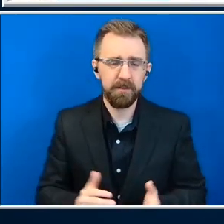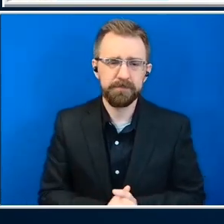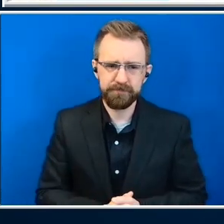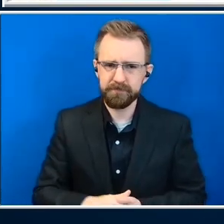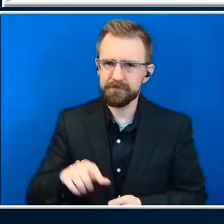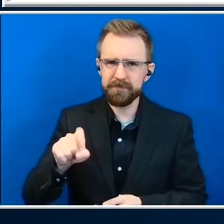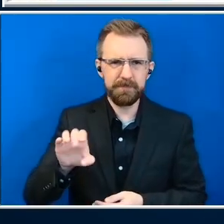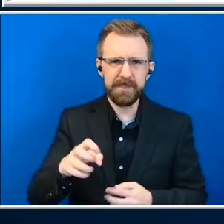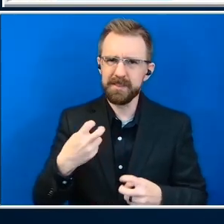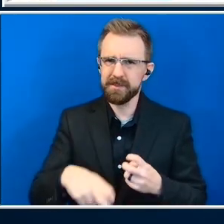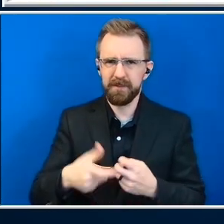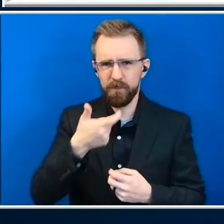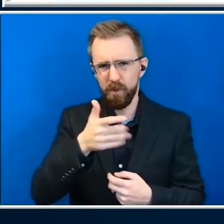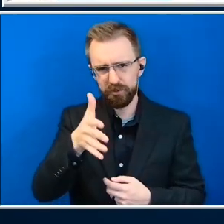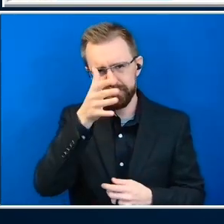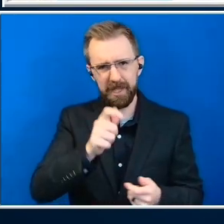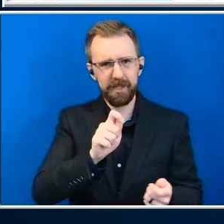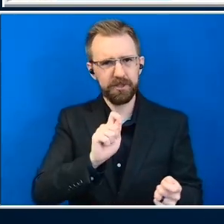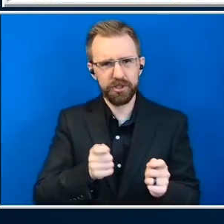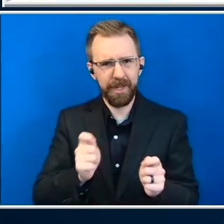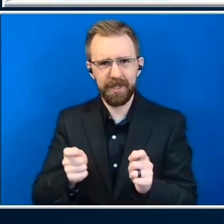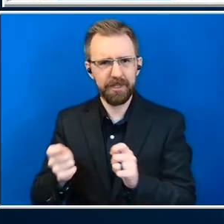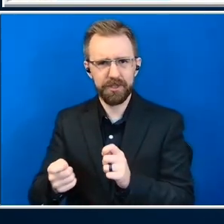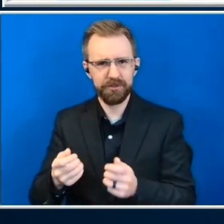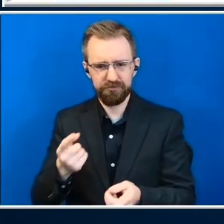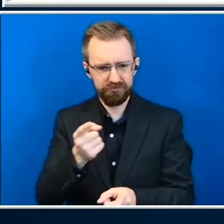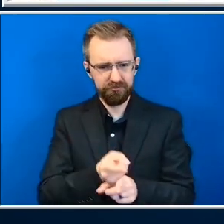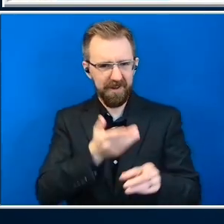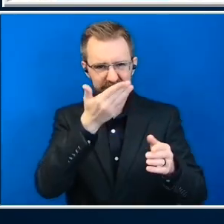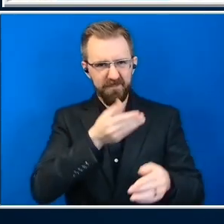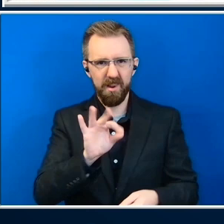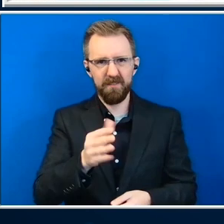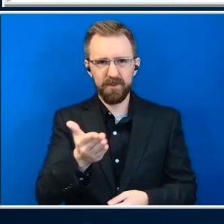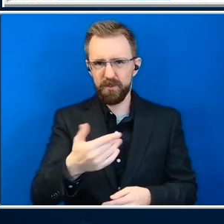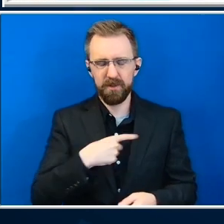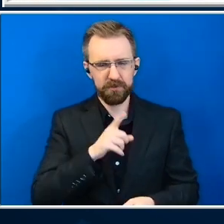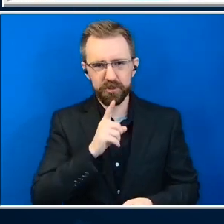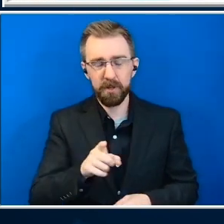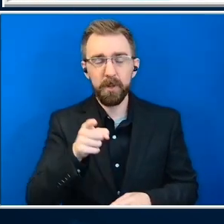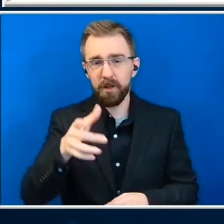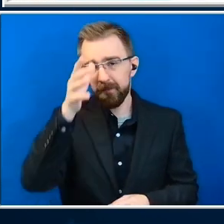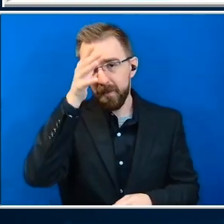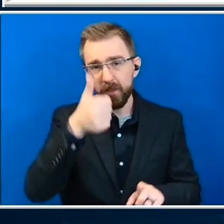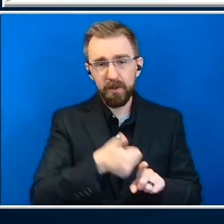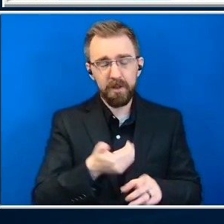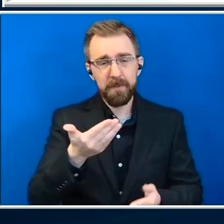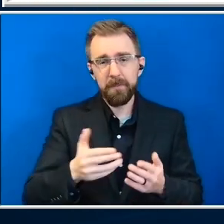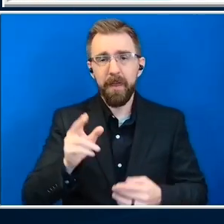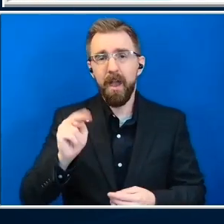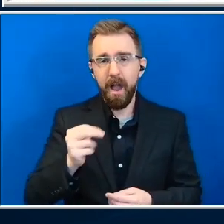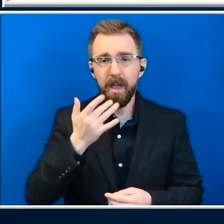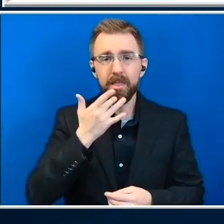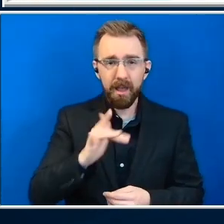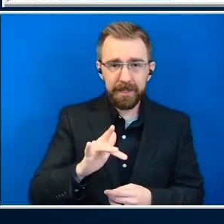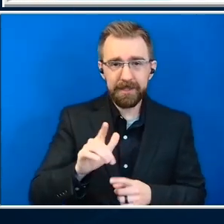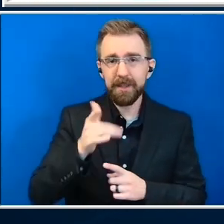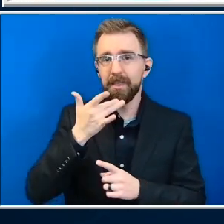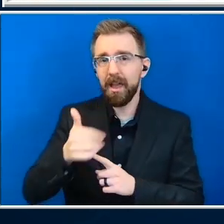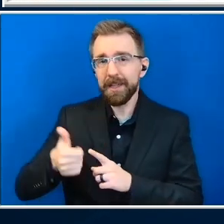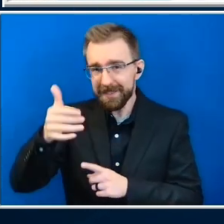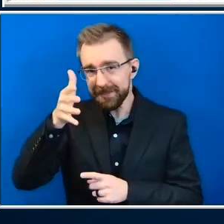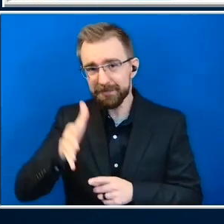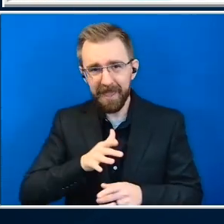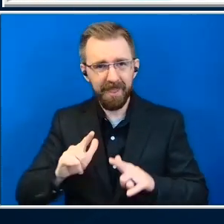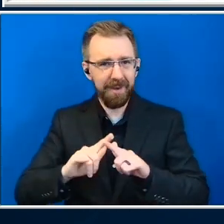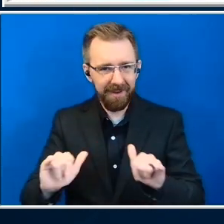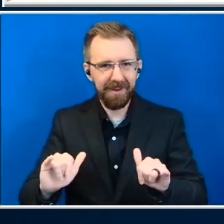dad change like that in front of your eyes. But your father may be the unluckiest lucky man in the world, and to have